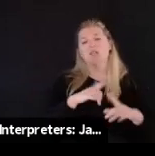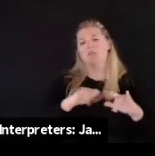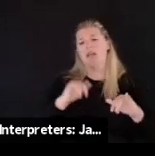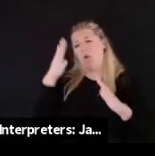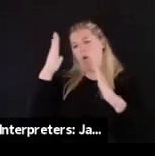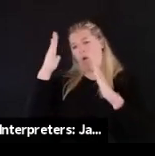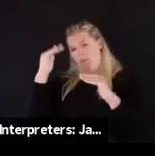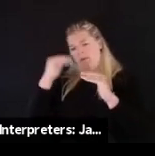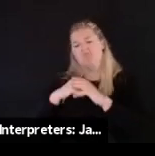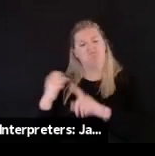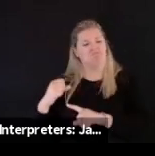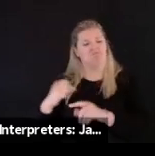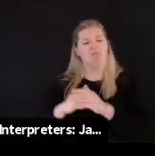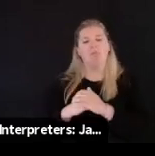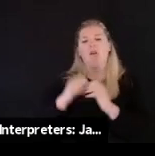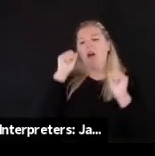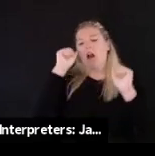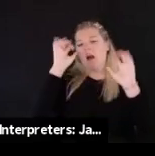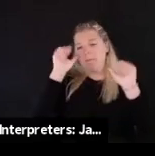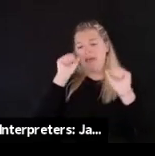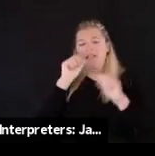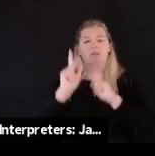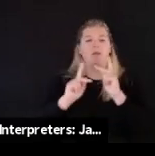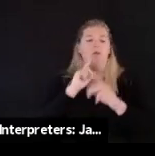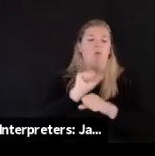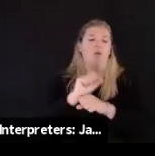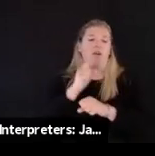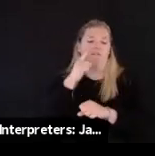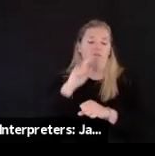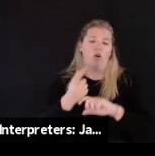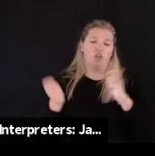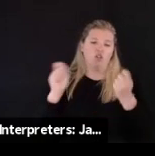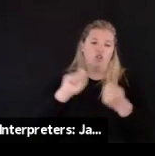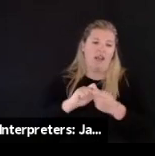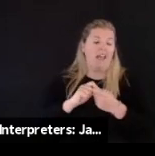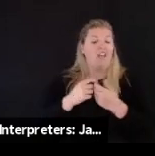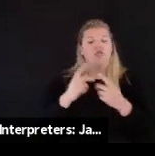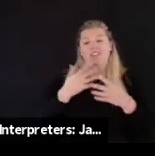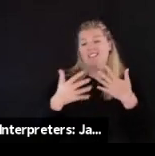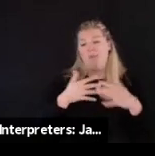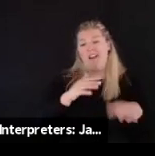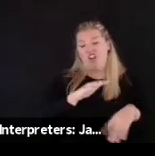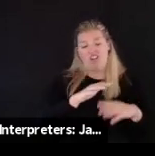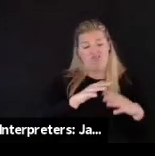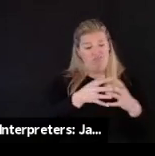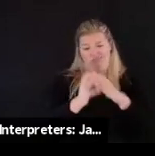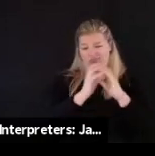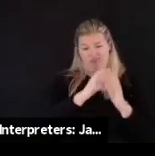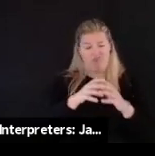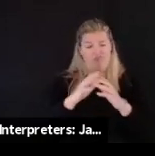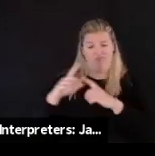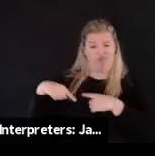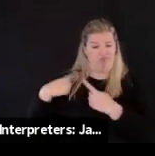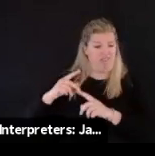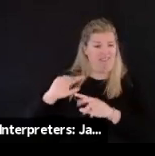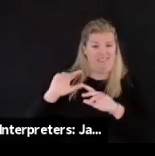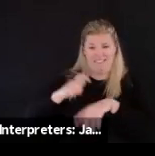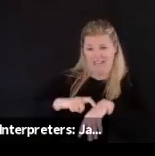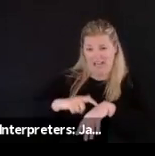you. Amazing people working for change across intersections and time. Yes. Lana,